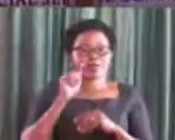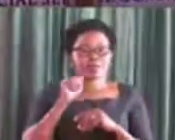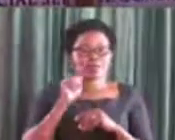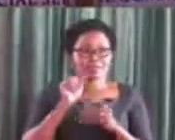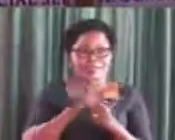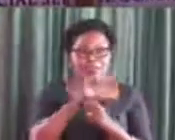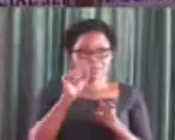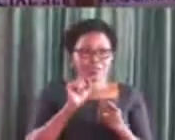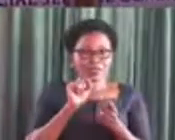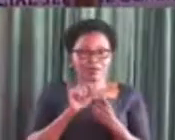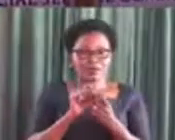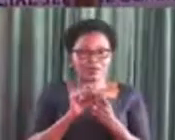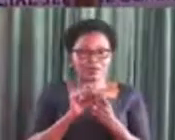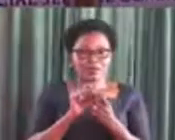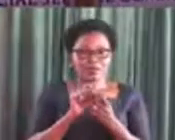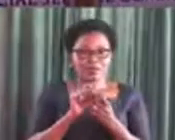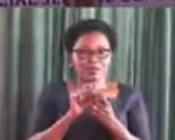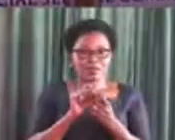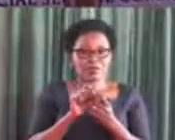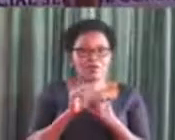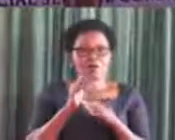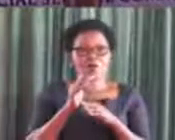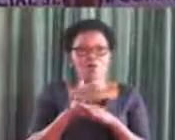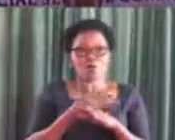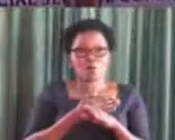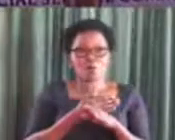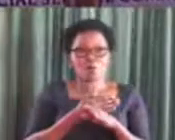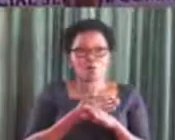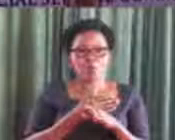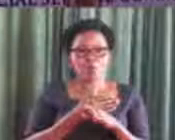specifically derives from